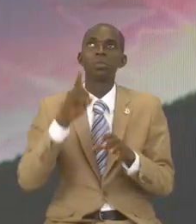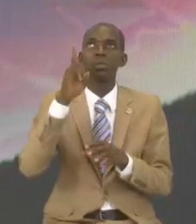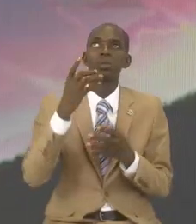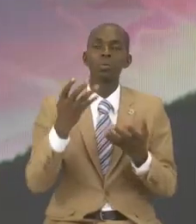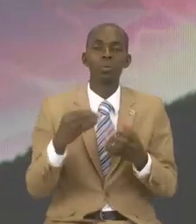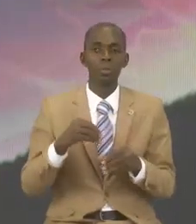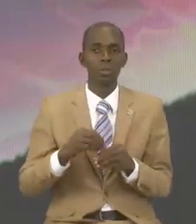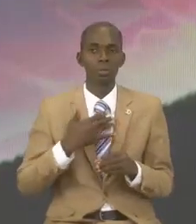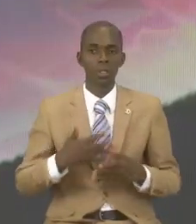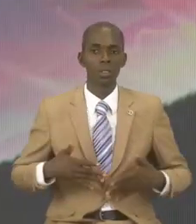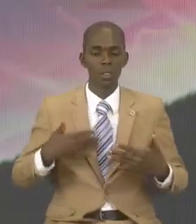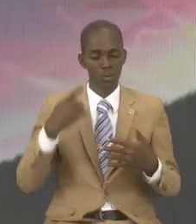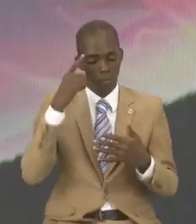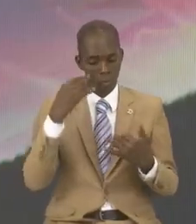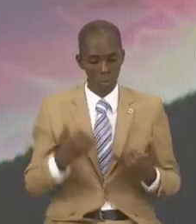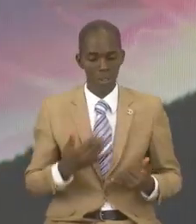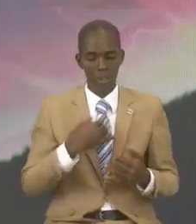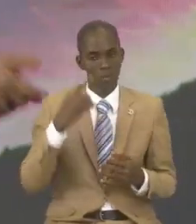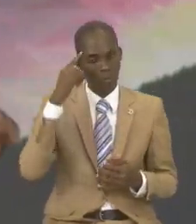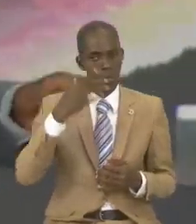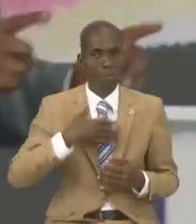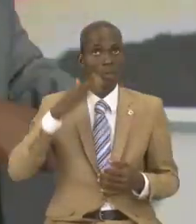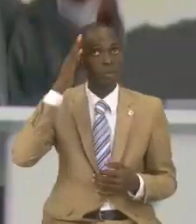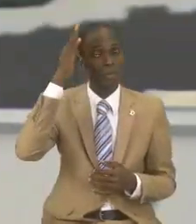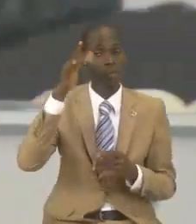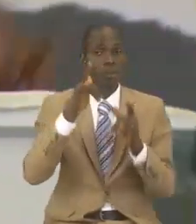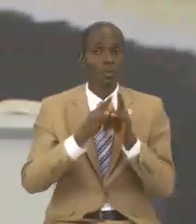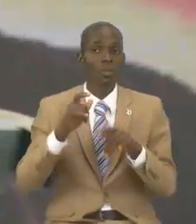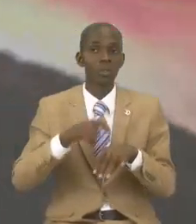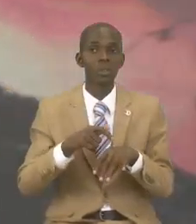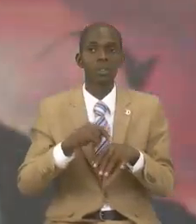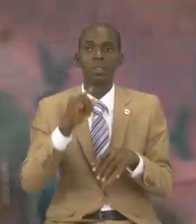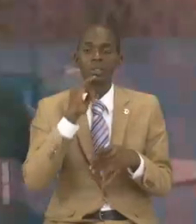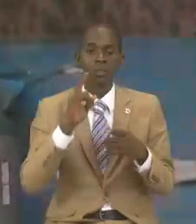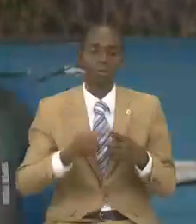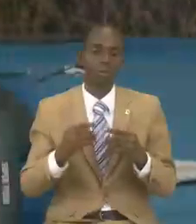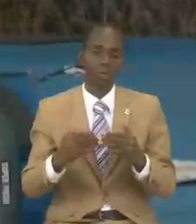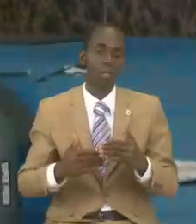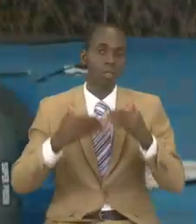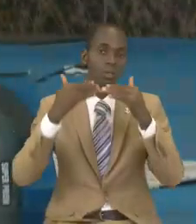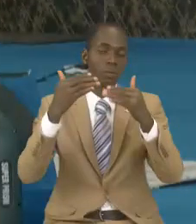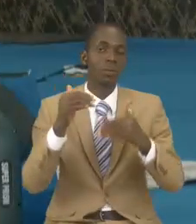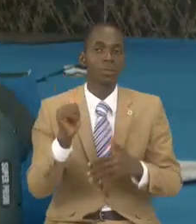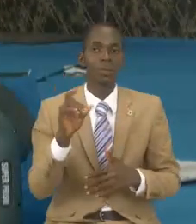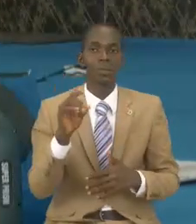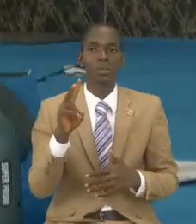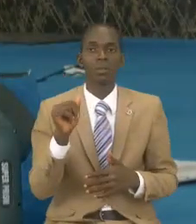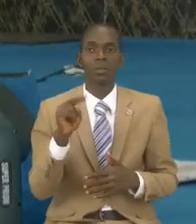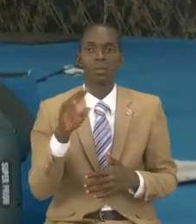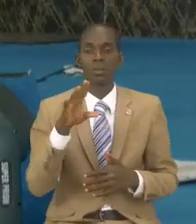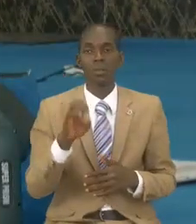and for my present and my future? Retreat time is to advance. Advance in my